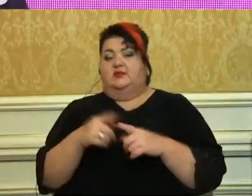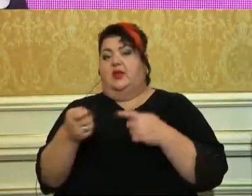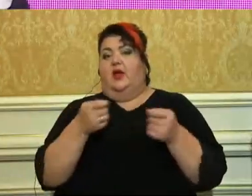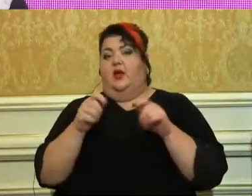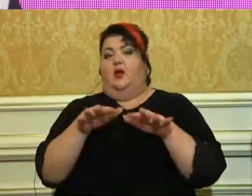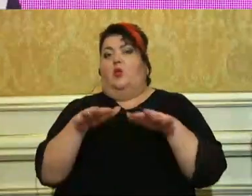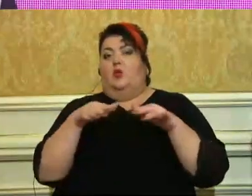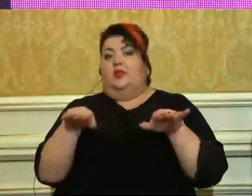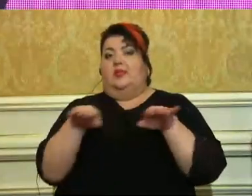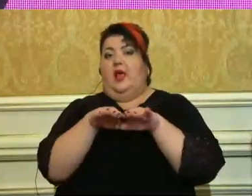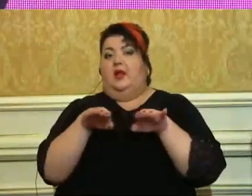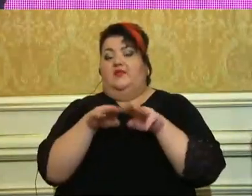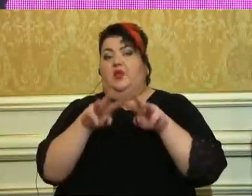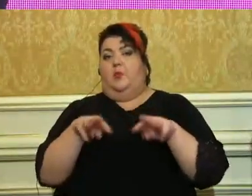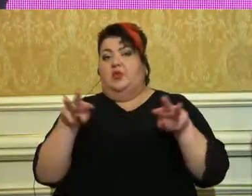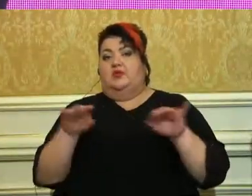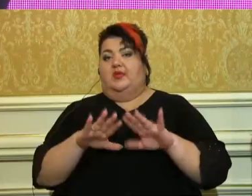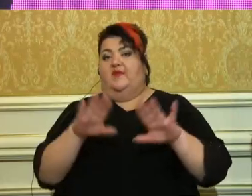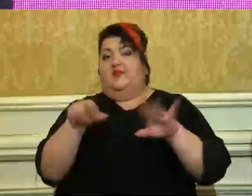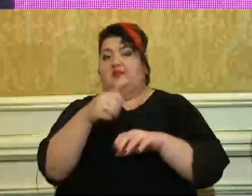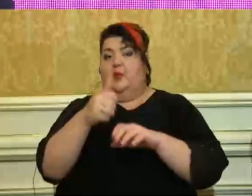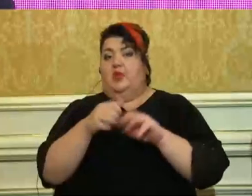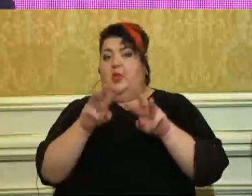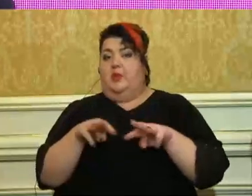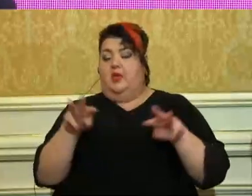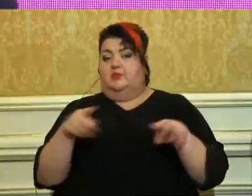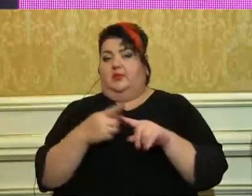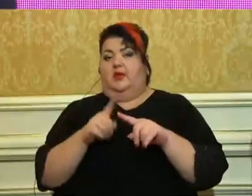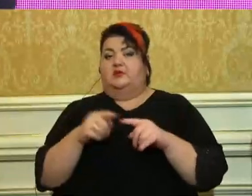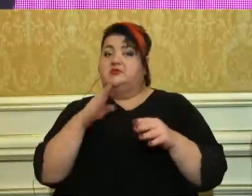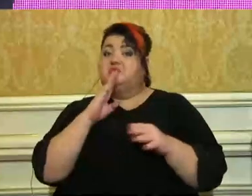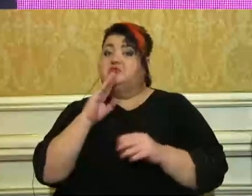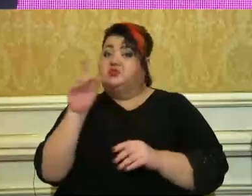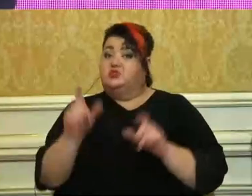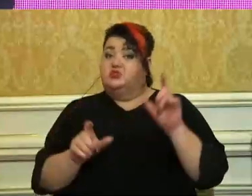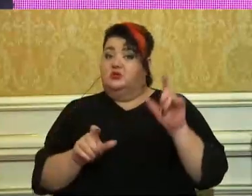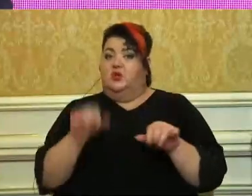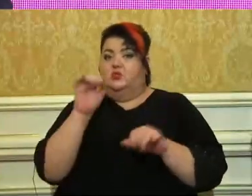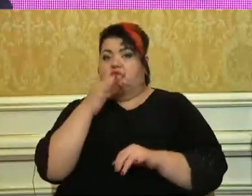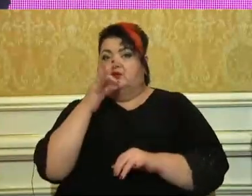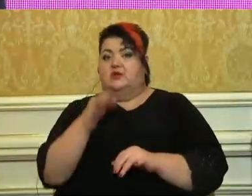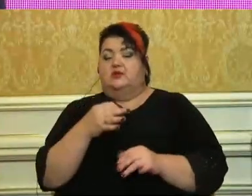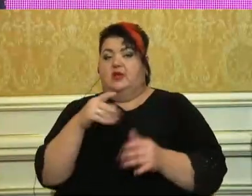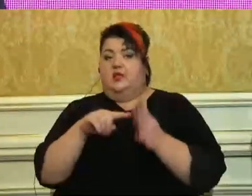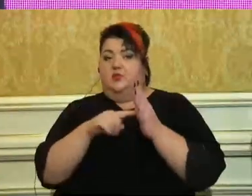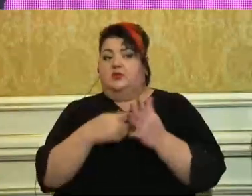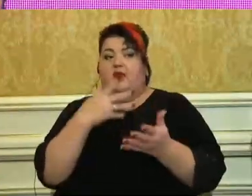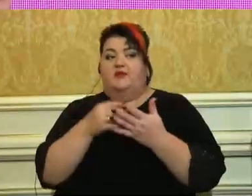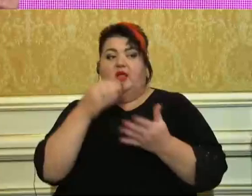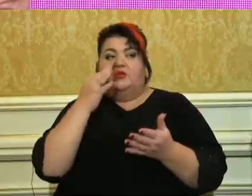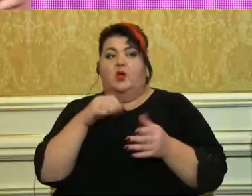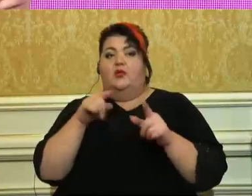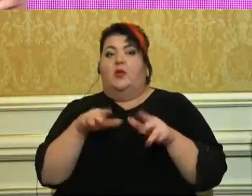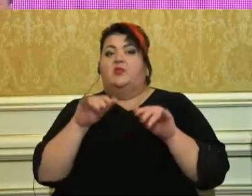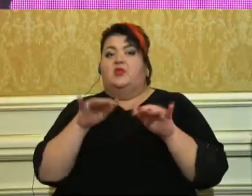government at the level of ministries and the deputy ministers, they are women. And I can say say, based on my own